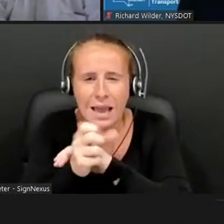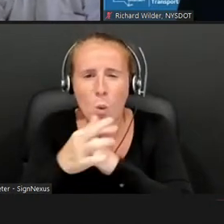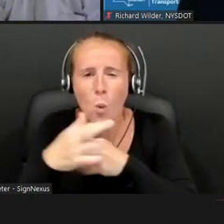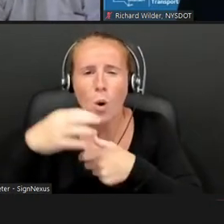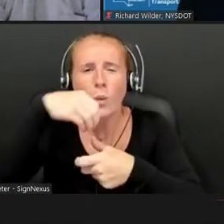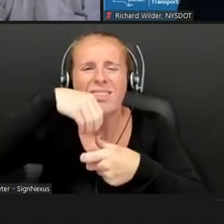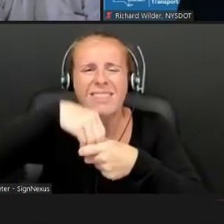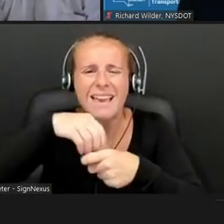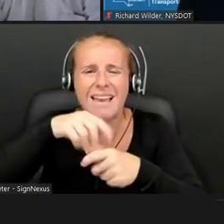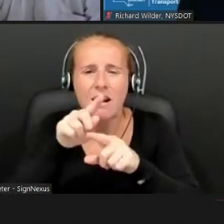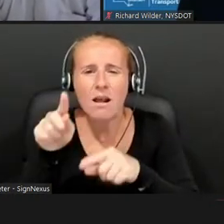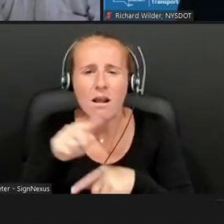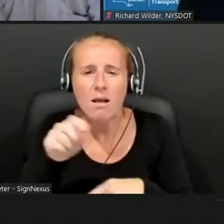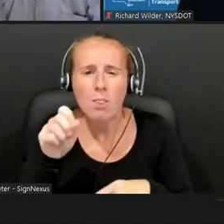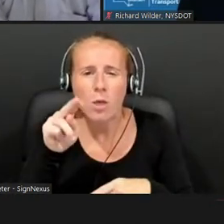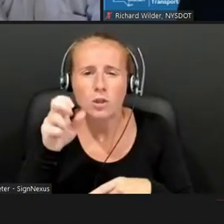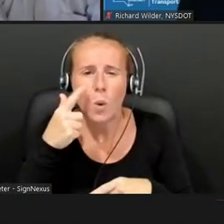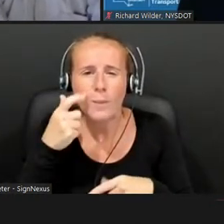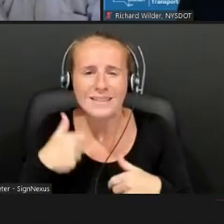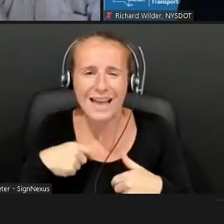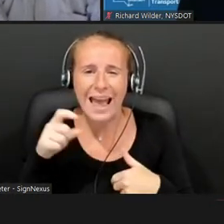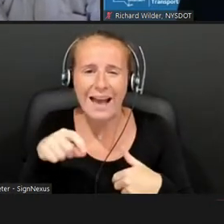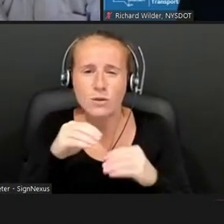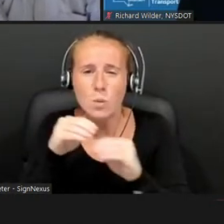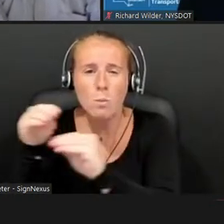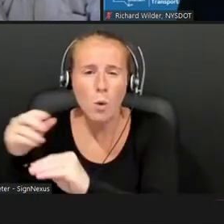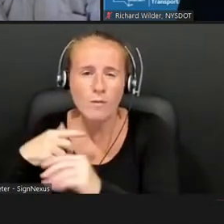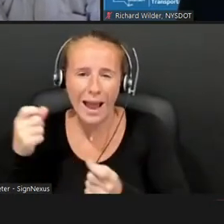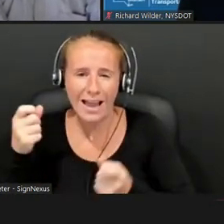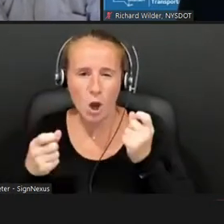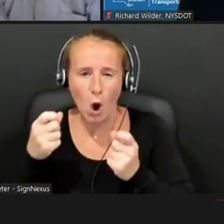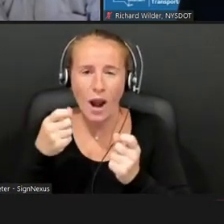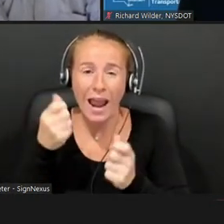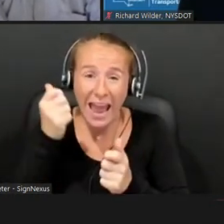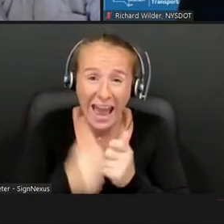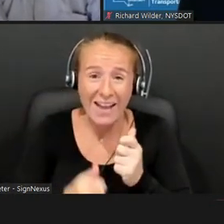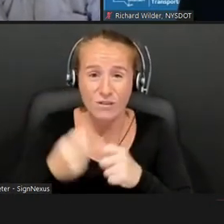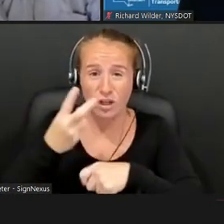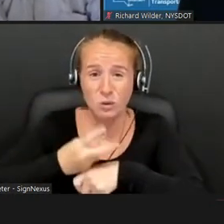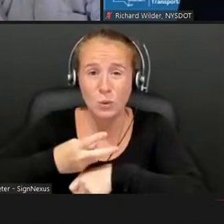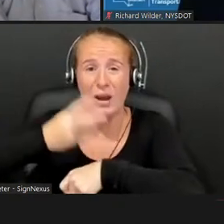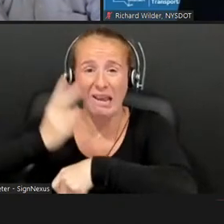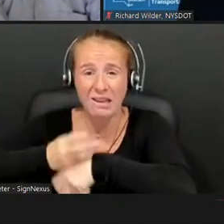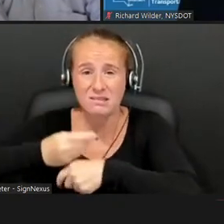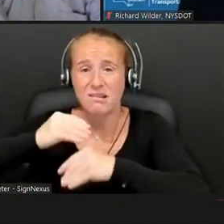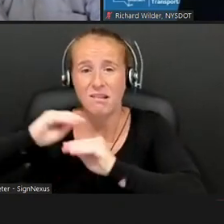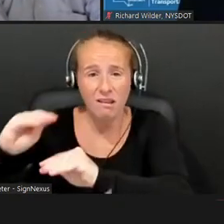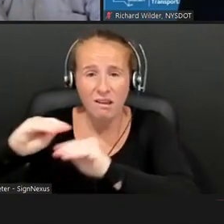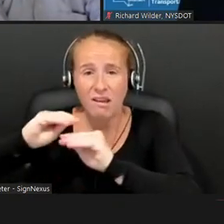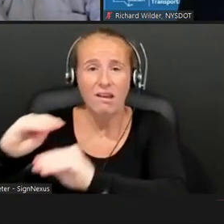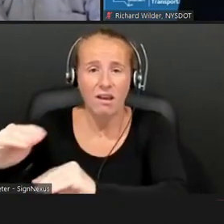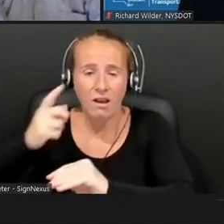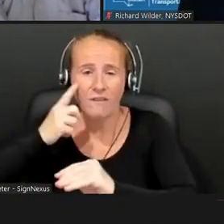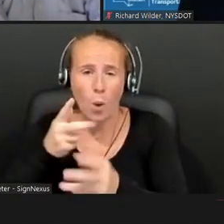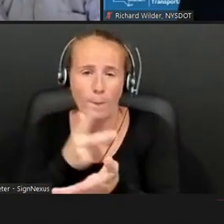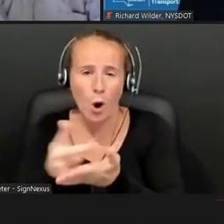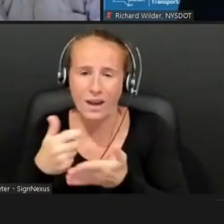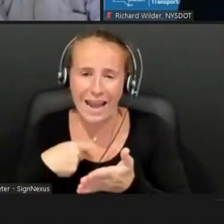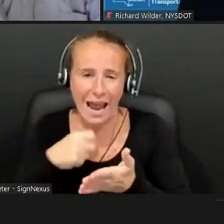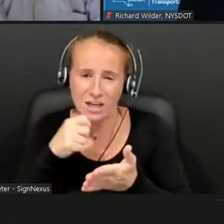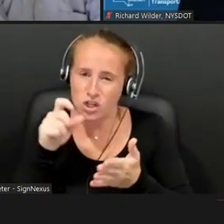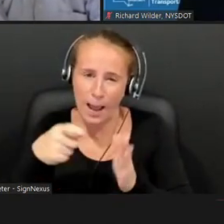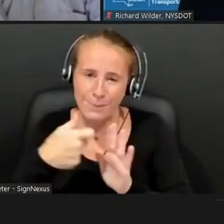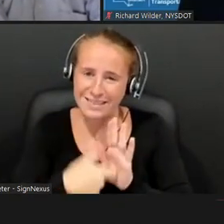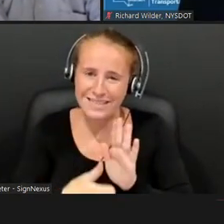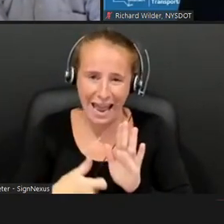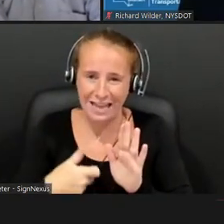Zone because I have to move my car for alternative parking every two days and I don't think I should be taxed uh for moving my car if